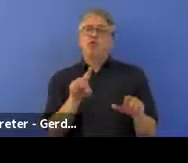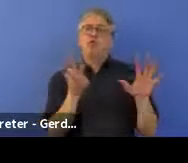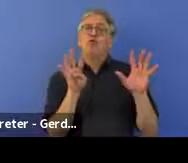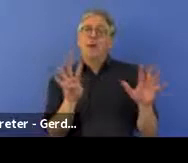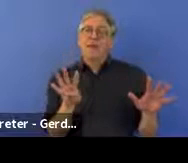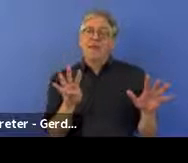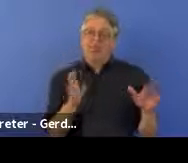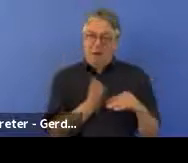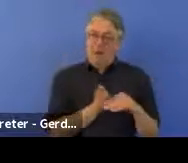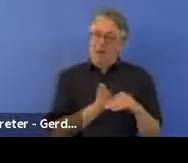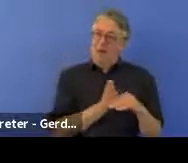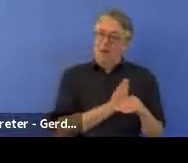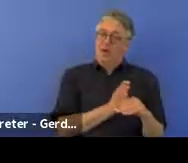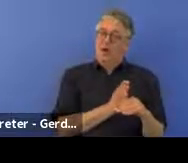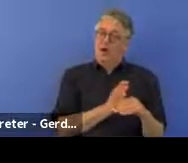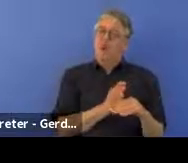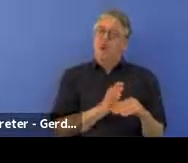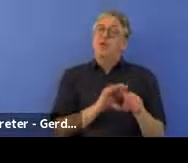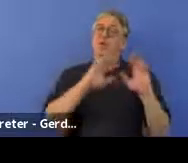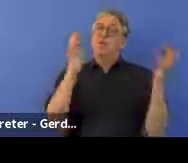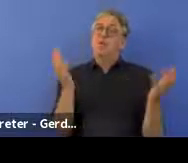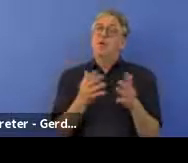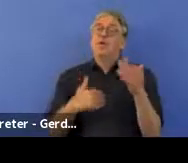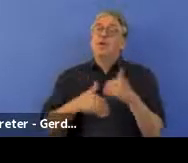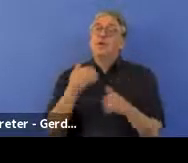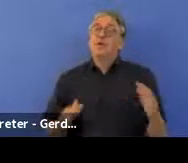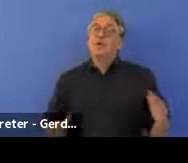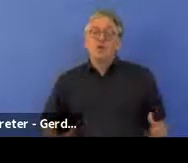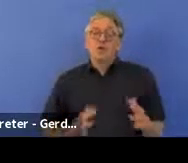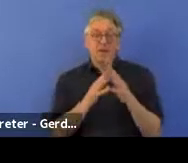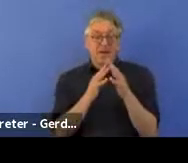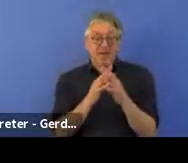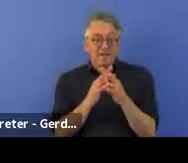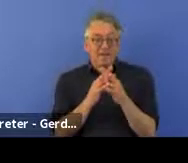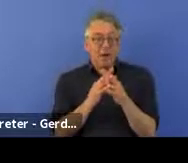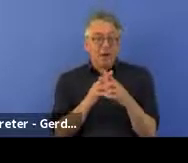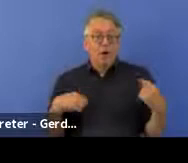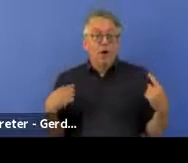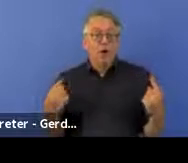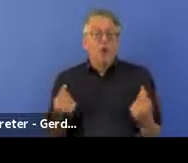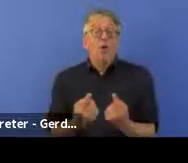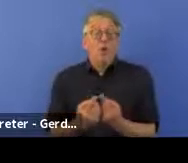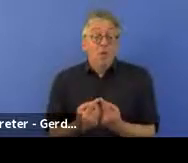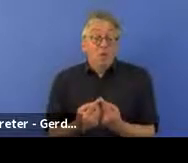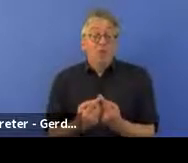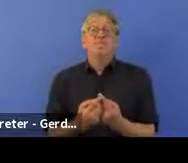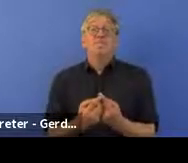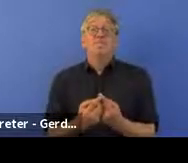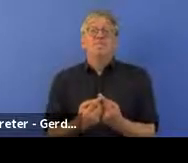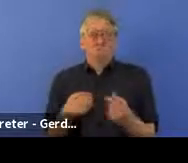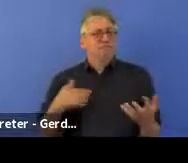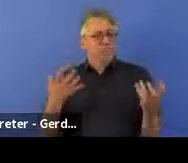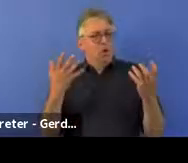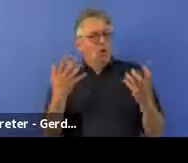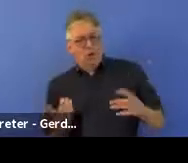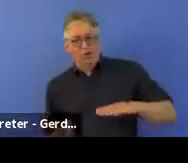and Commonwealth Heads of Government meeting in 2018, whereby strong need for having a network of children and youth